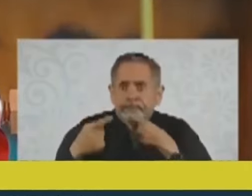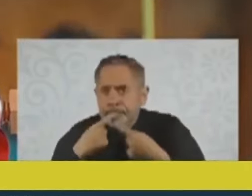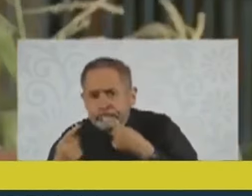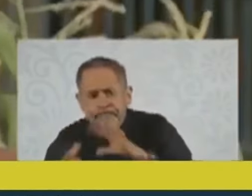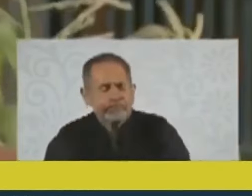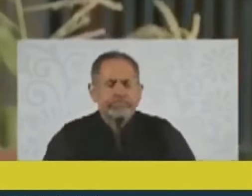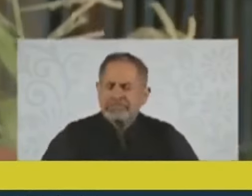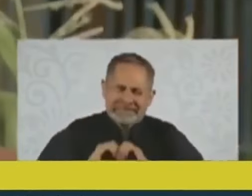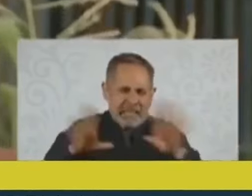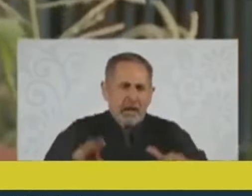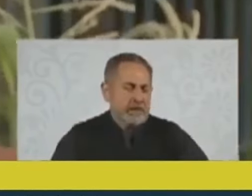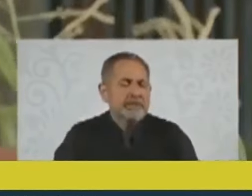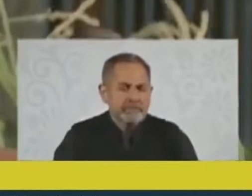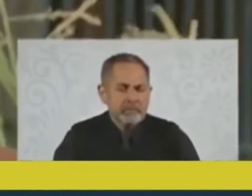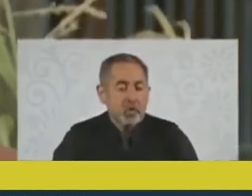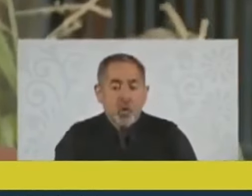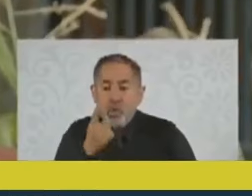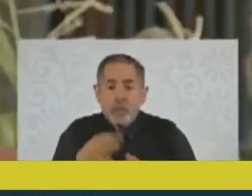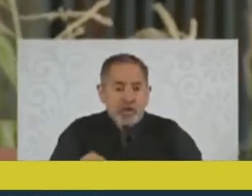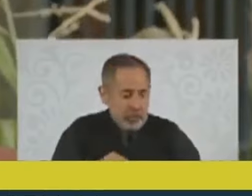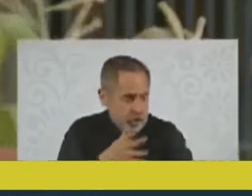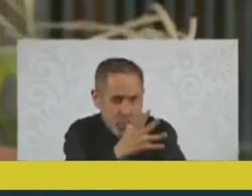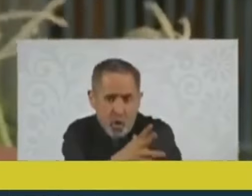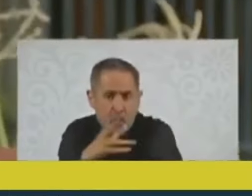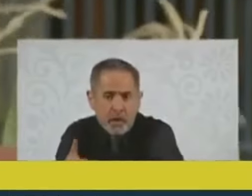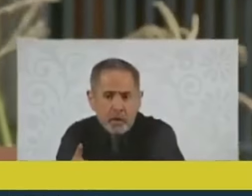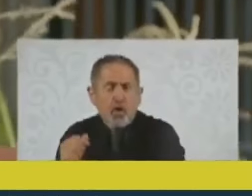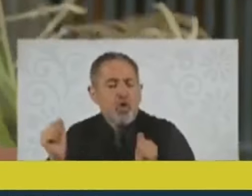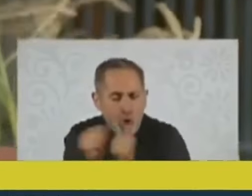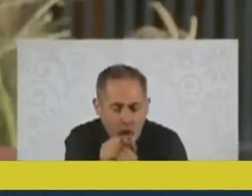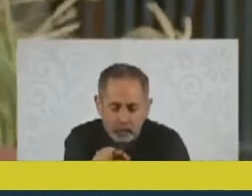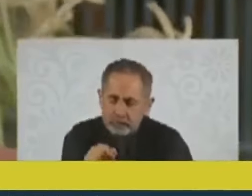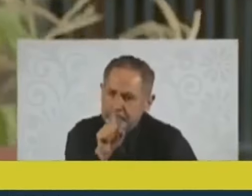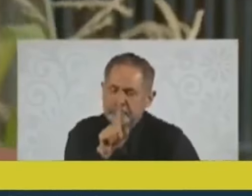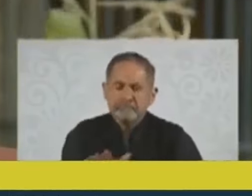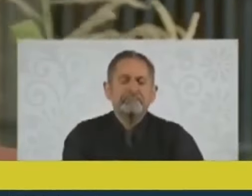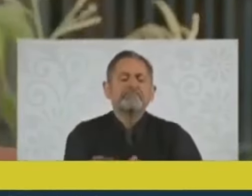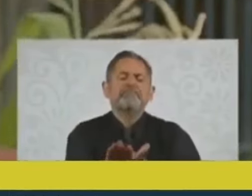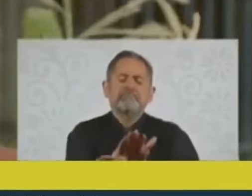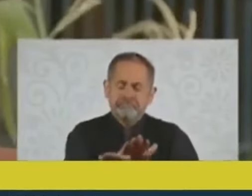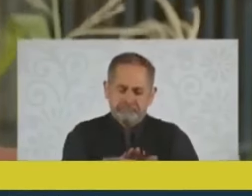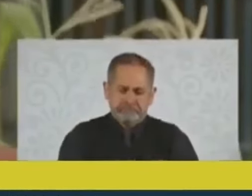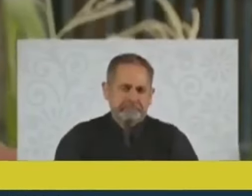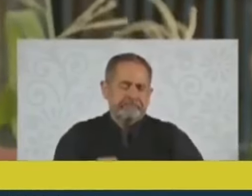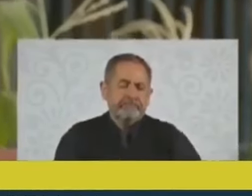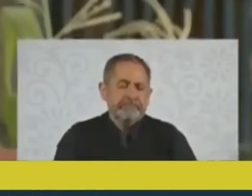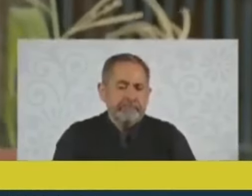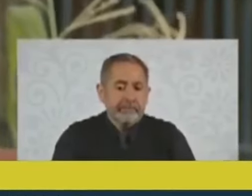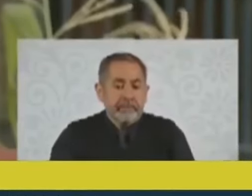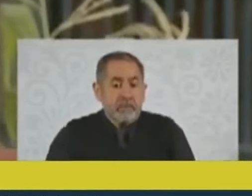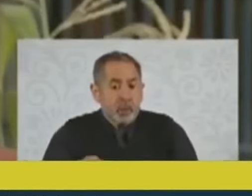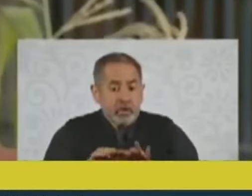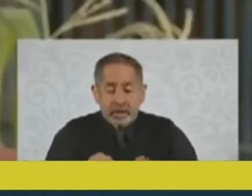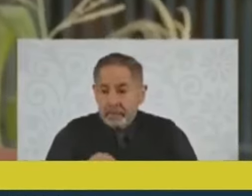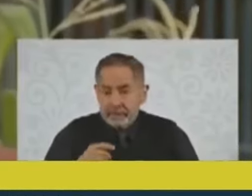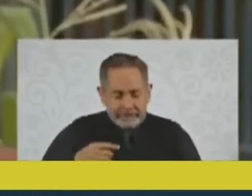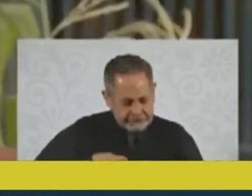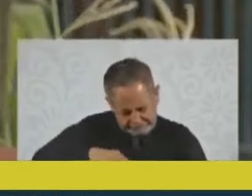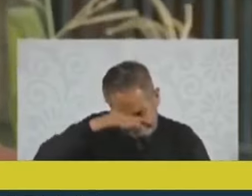travel the country. I'm clear that power is honesty and humbleness, and